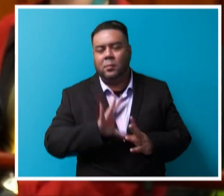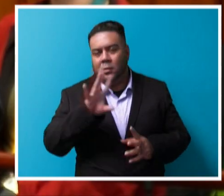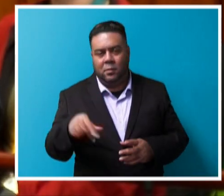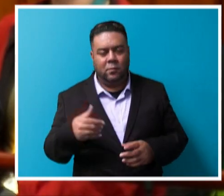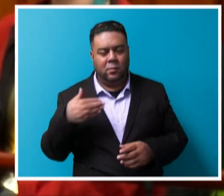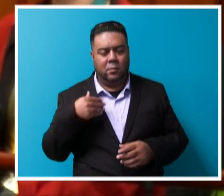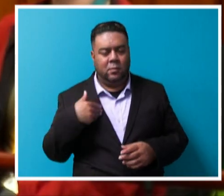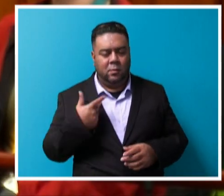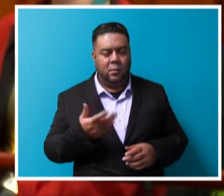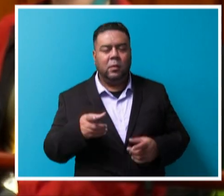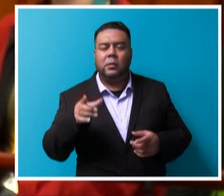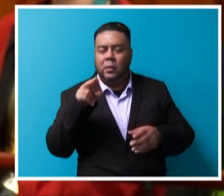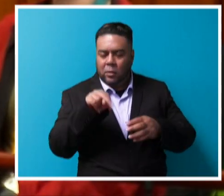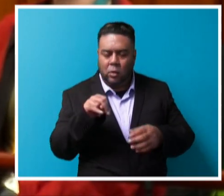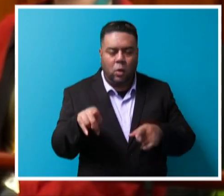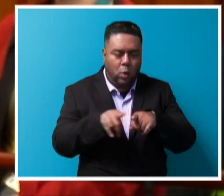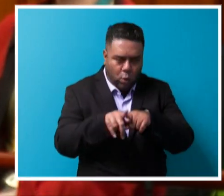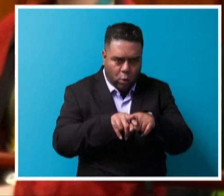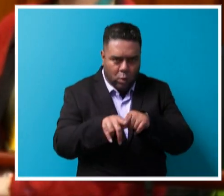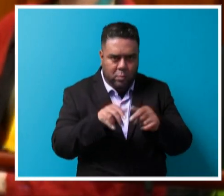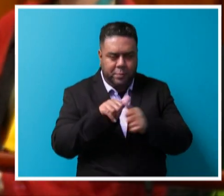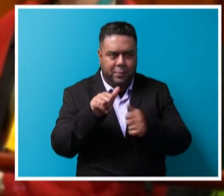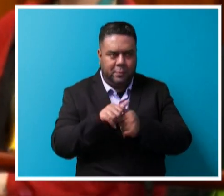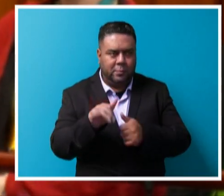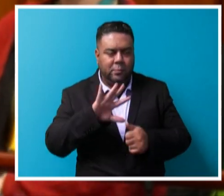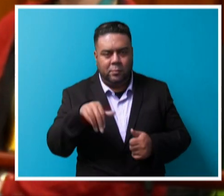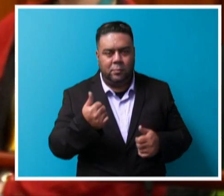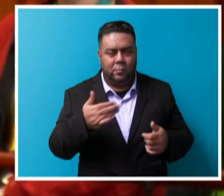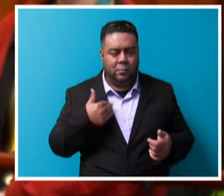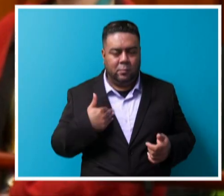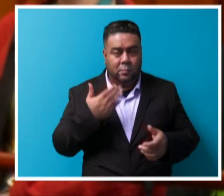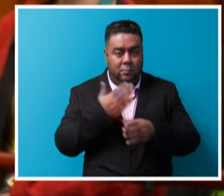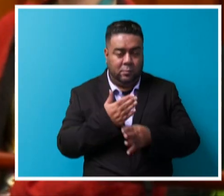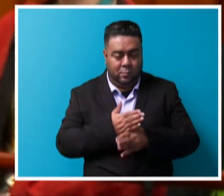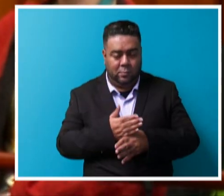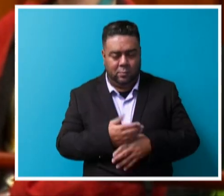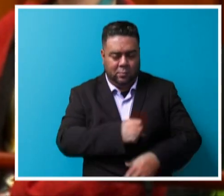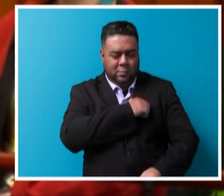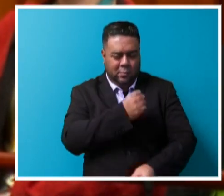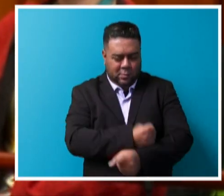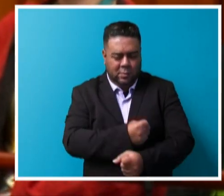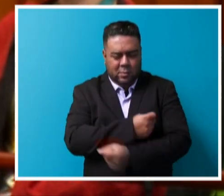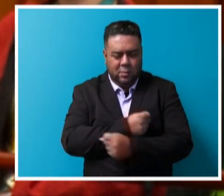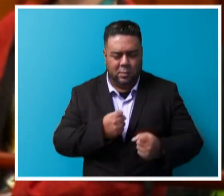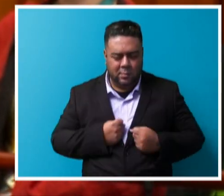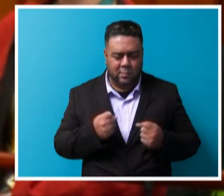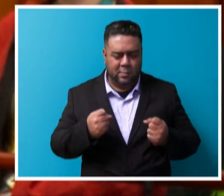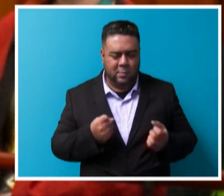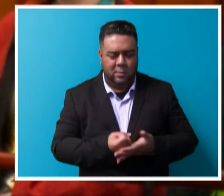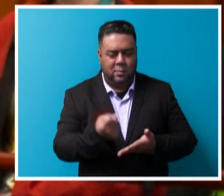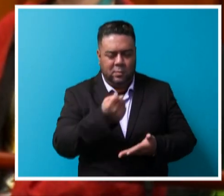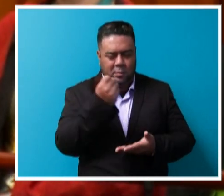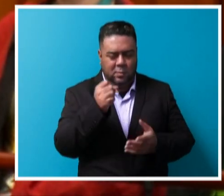child learns better. Every healthy worker strengthens our economy and contributes well. Every